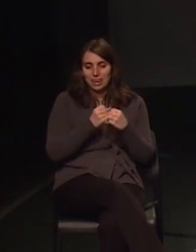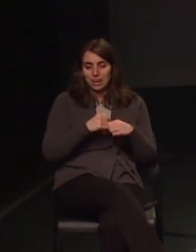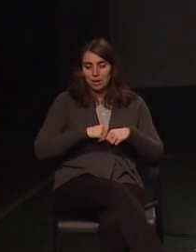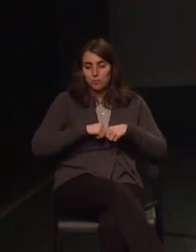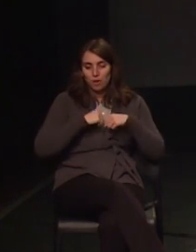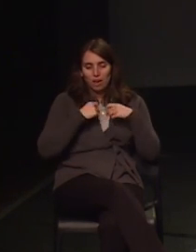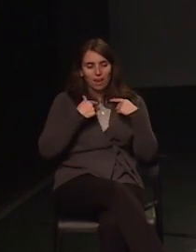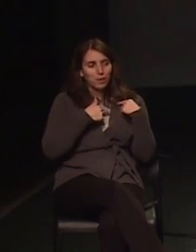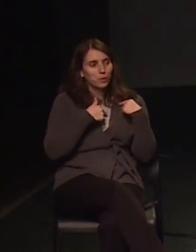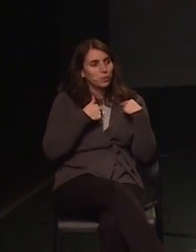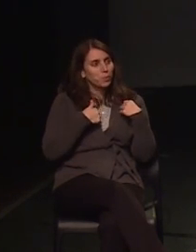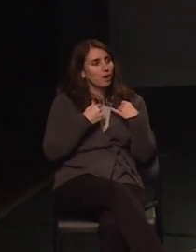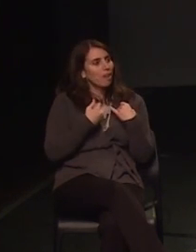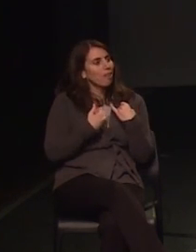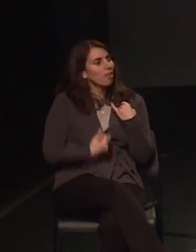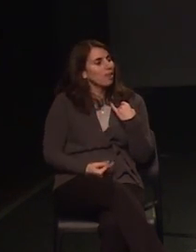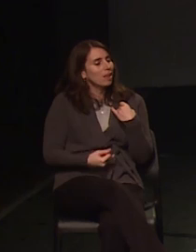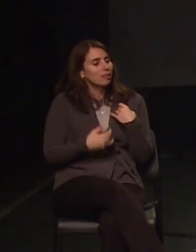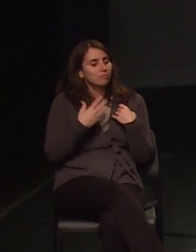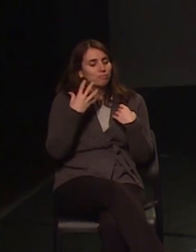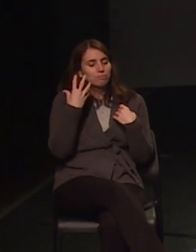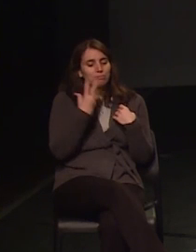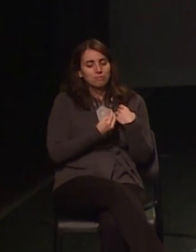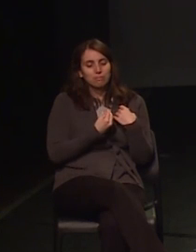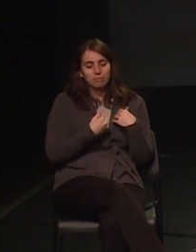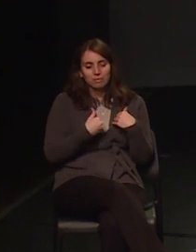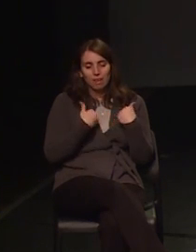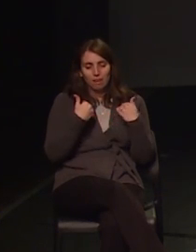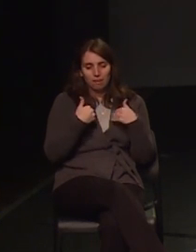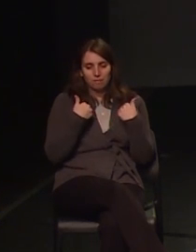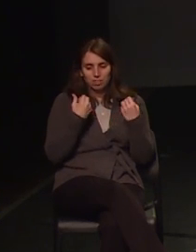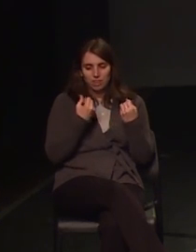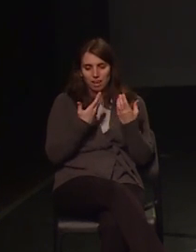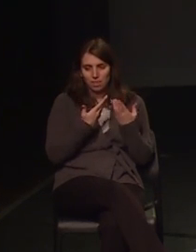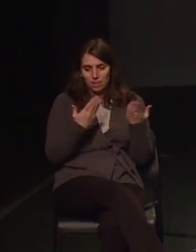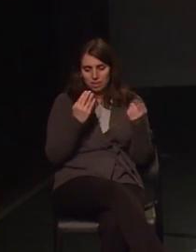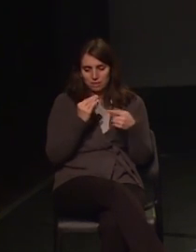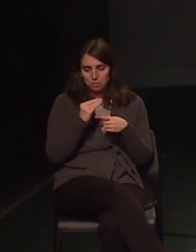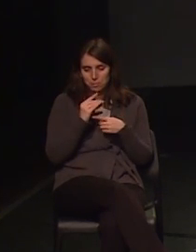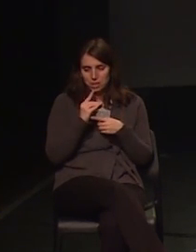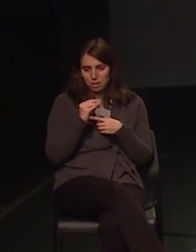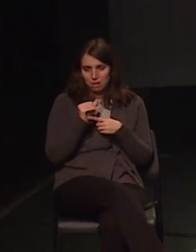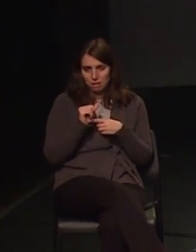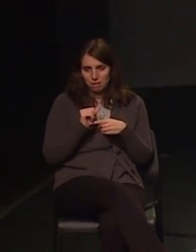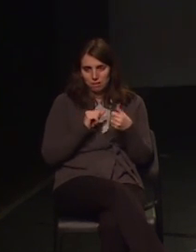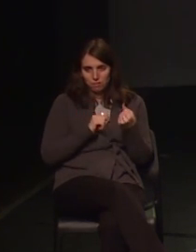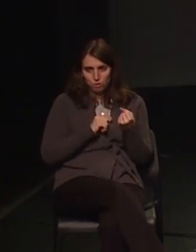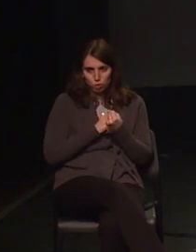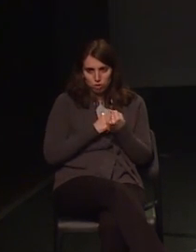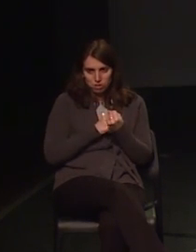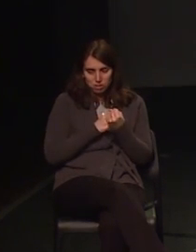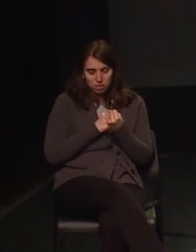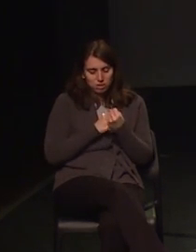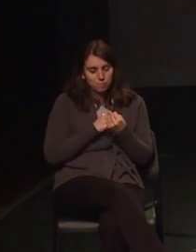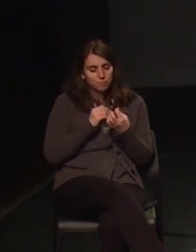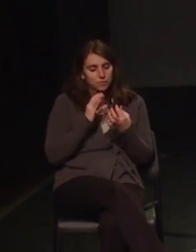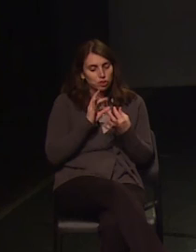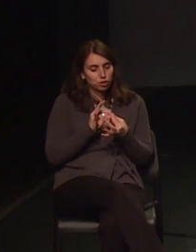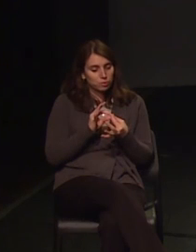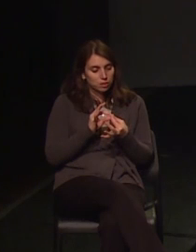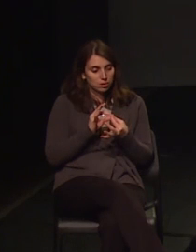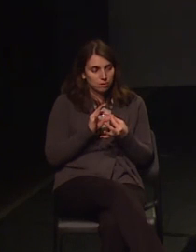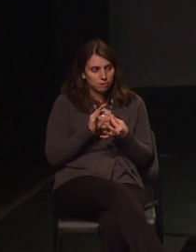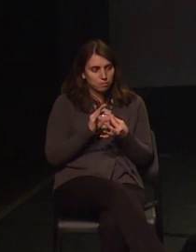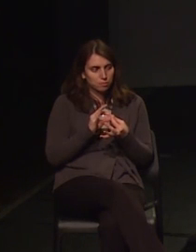and young, and you know there's a lot of things that the media enforces, so that in terms of